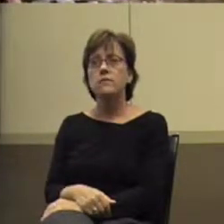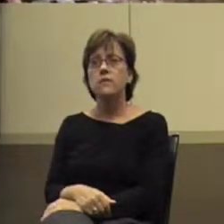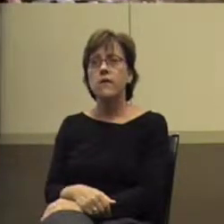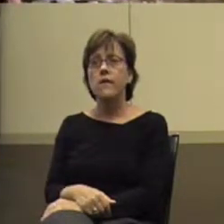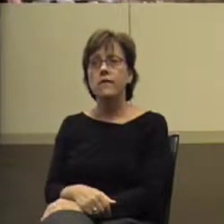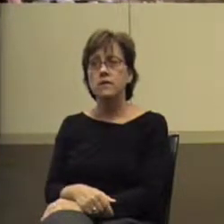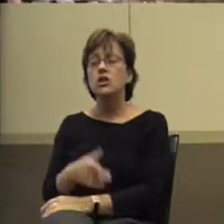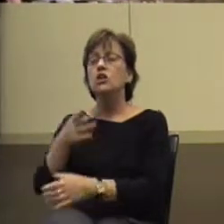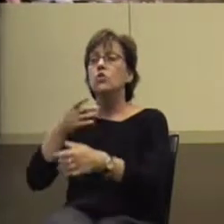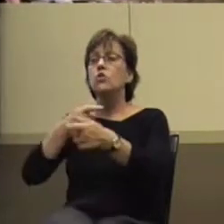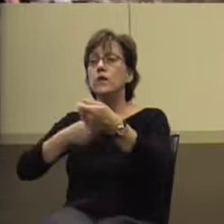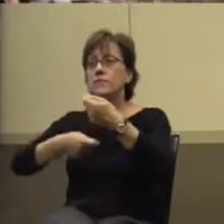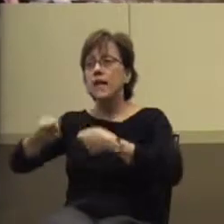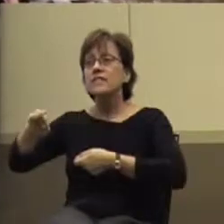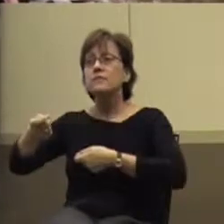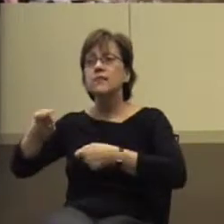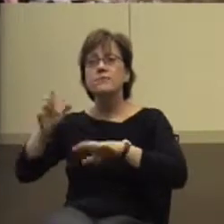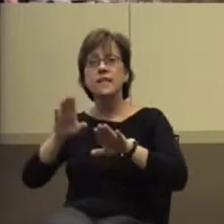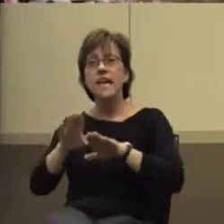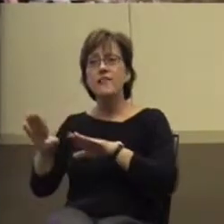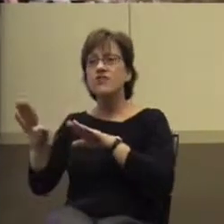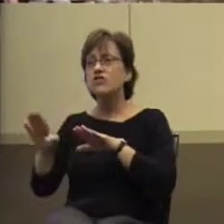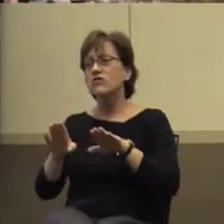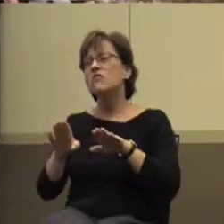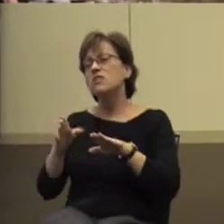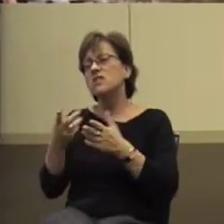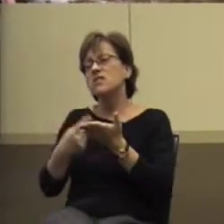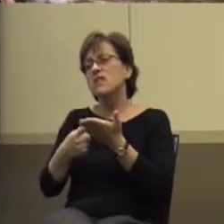Replacement behaviors, we've kind of covered this a little bit